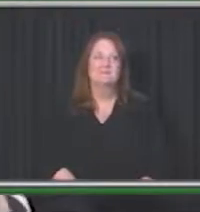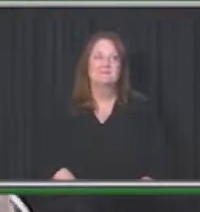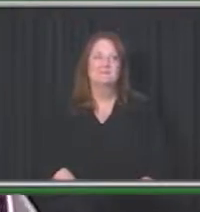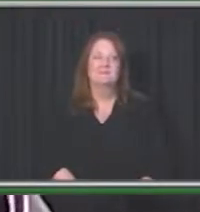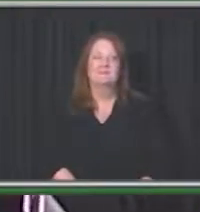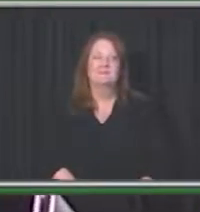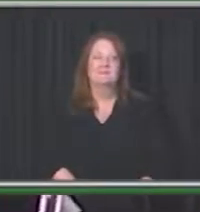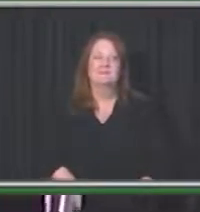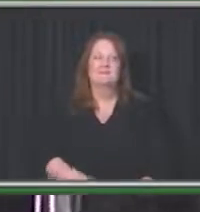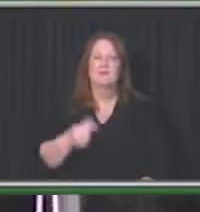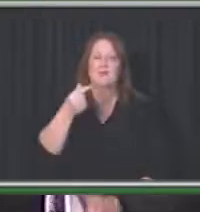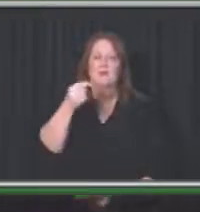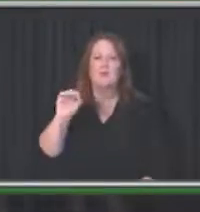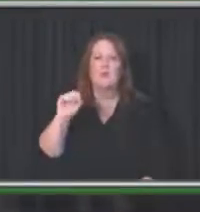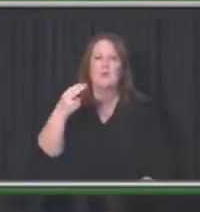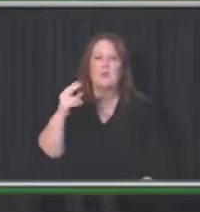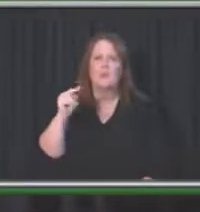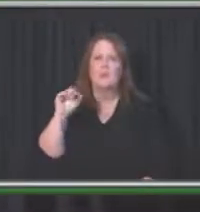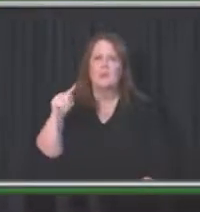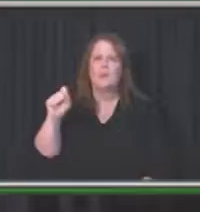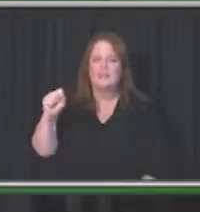Go Hornets!